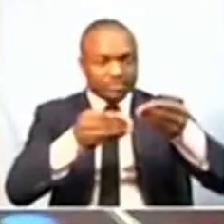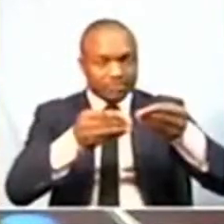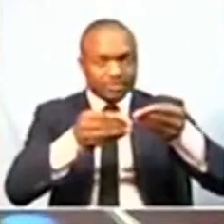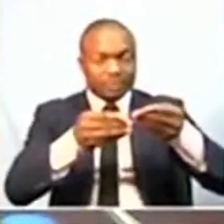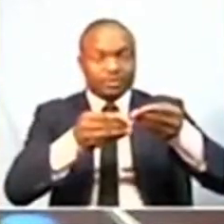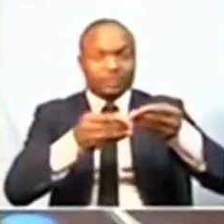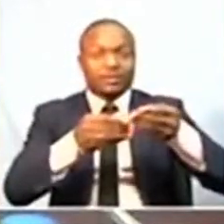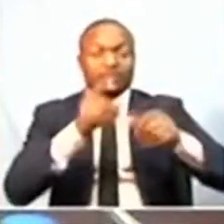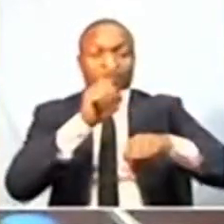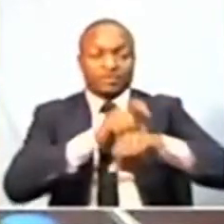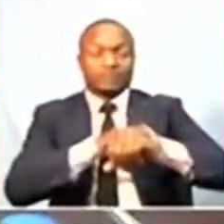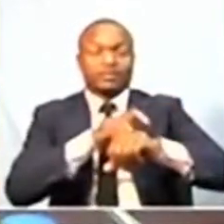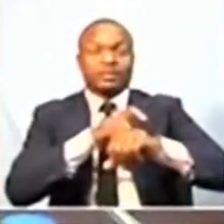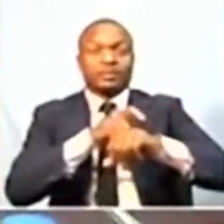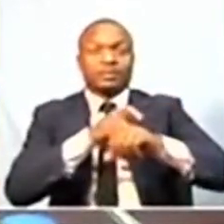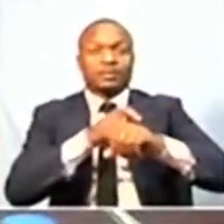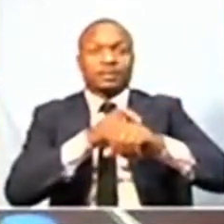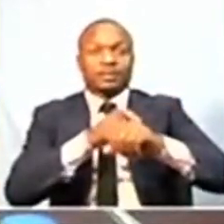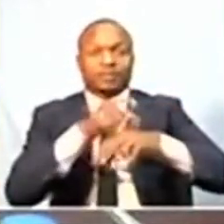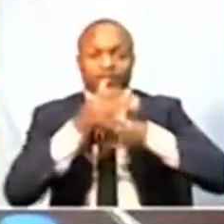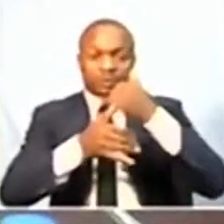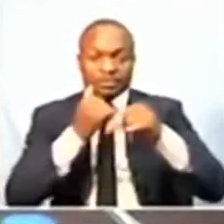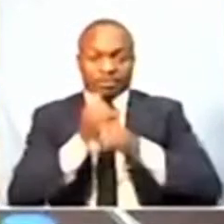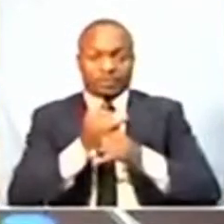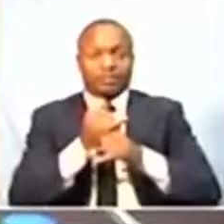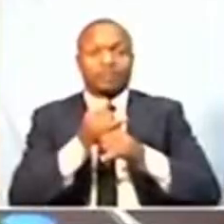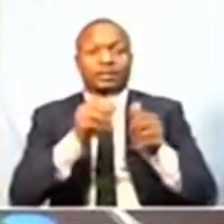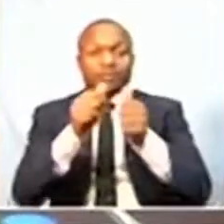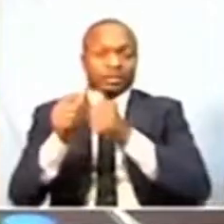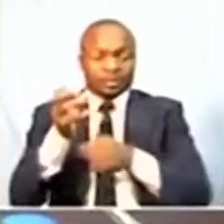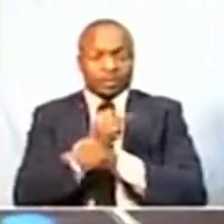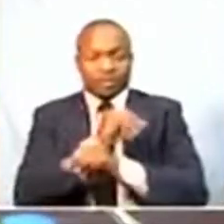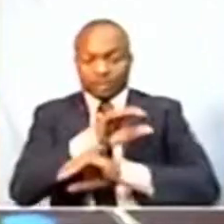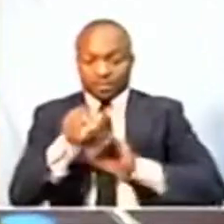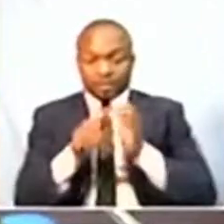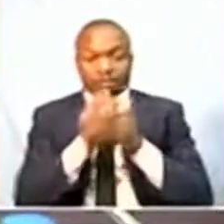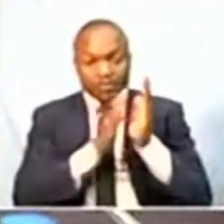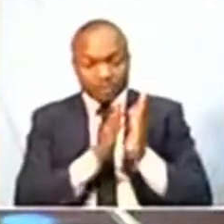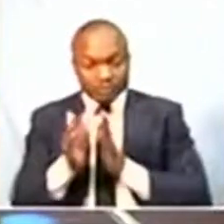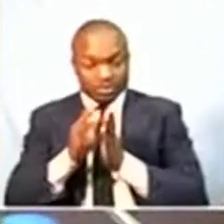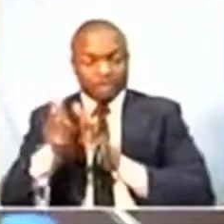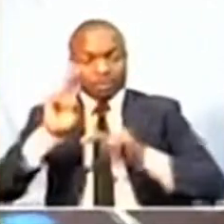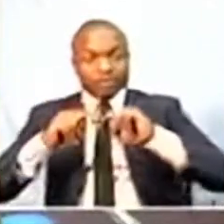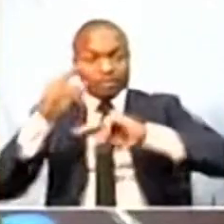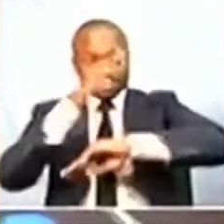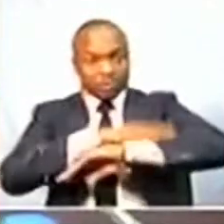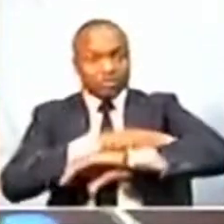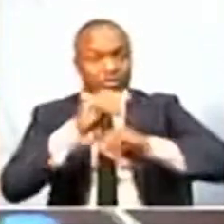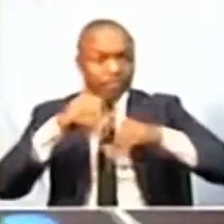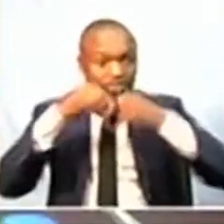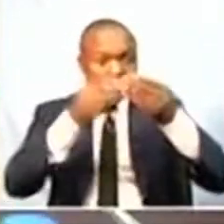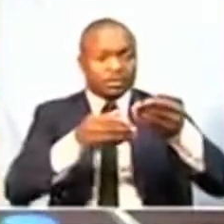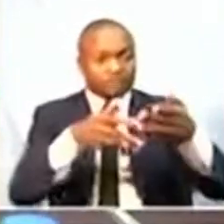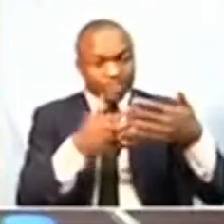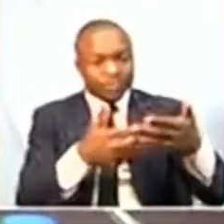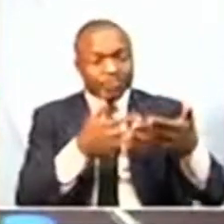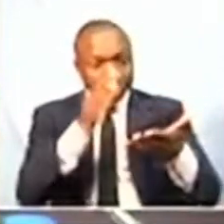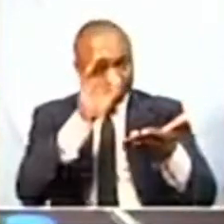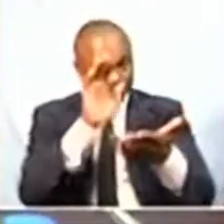period. Action taken, council wishes to report that all planned desks were delivered and documentation is available for